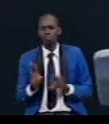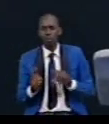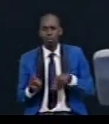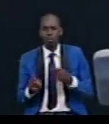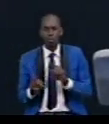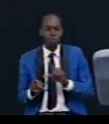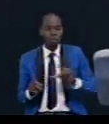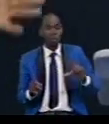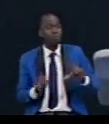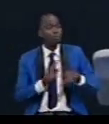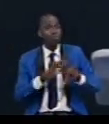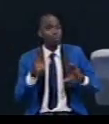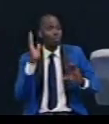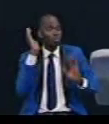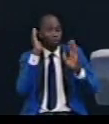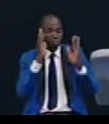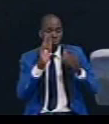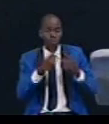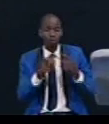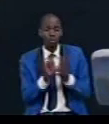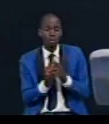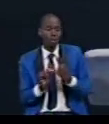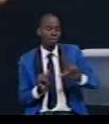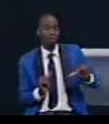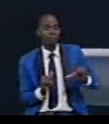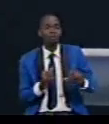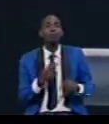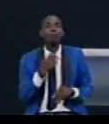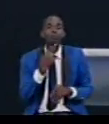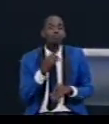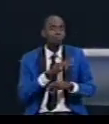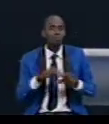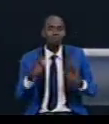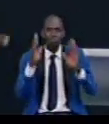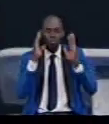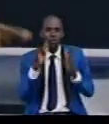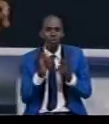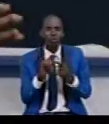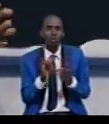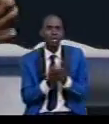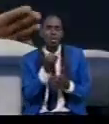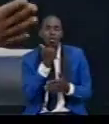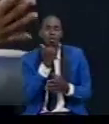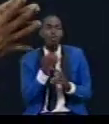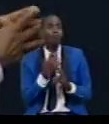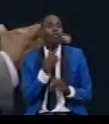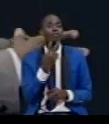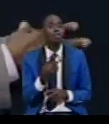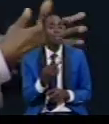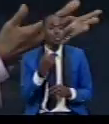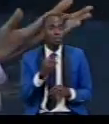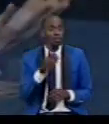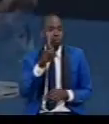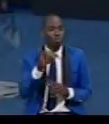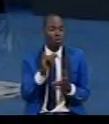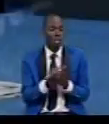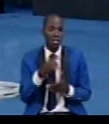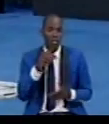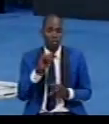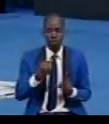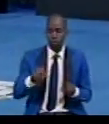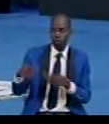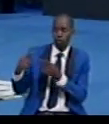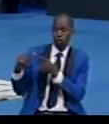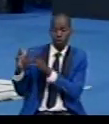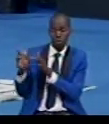that one. You abandon that one. You neglect that one. The one that says come to Jesus, this is